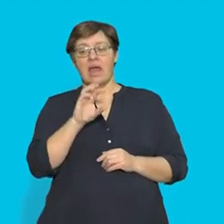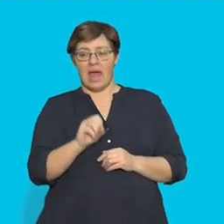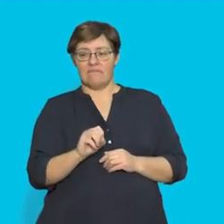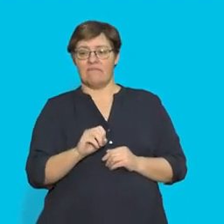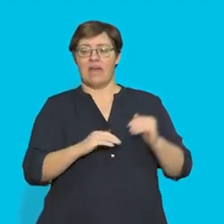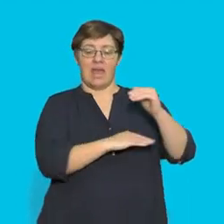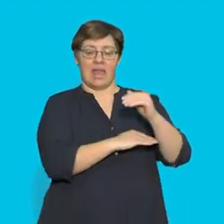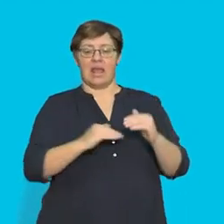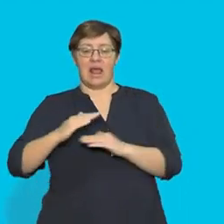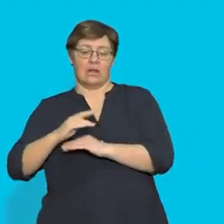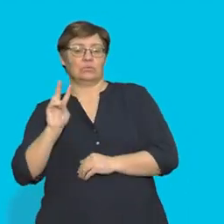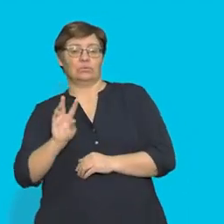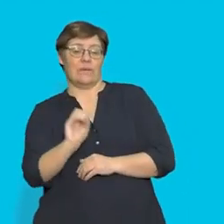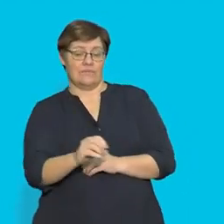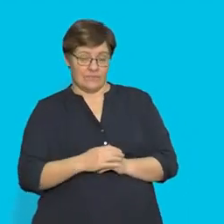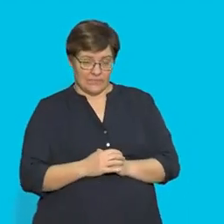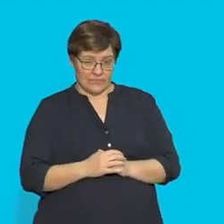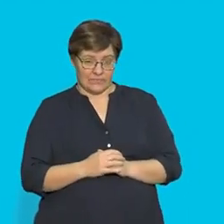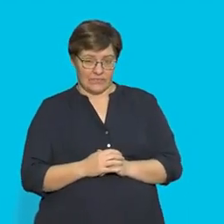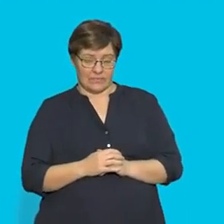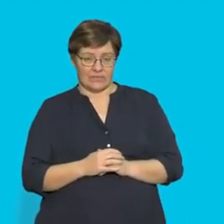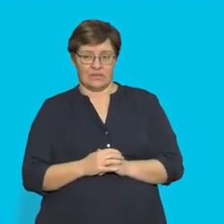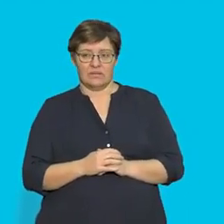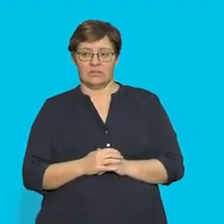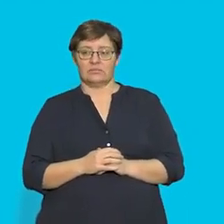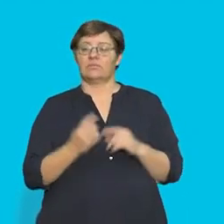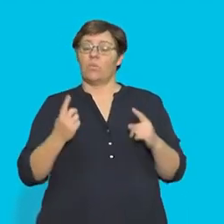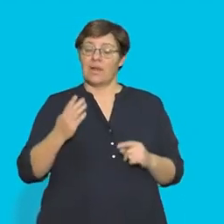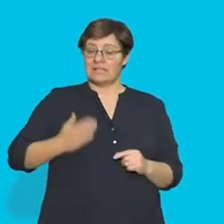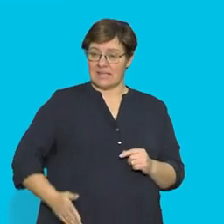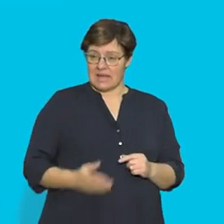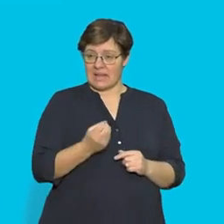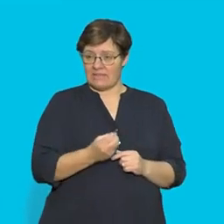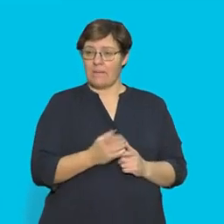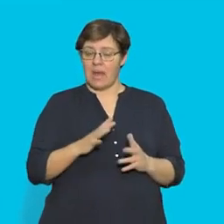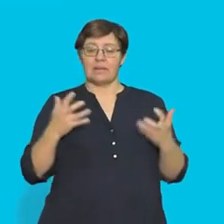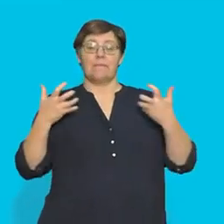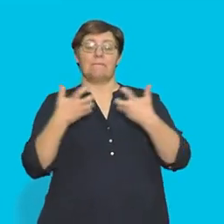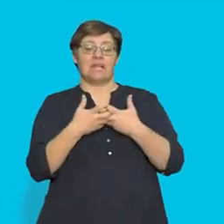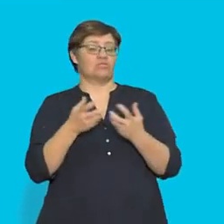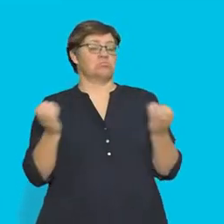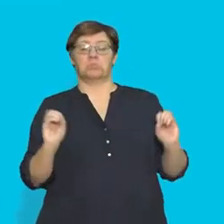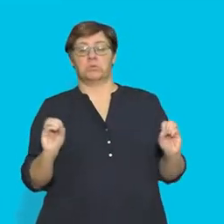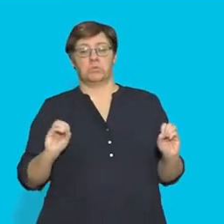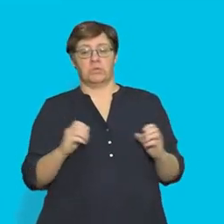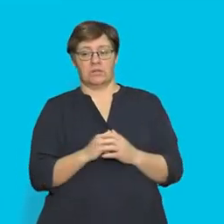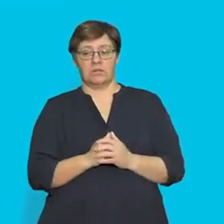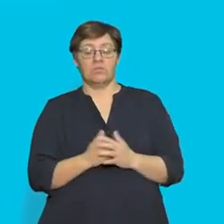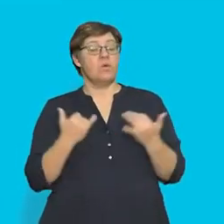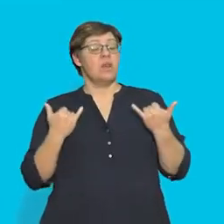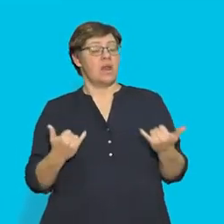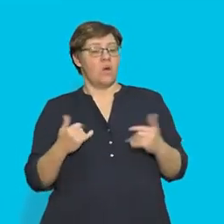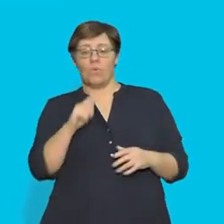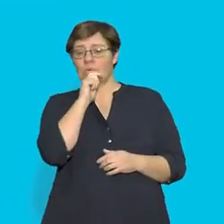we already have two angles. Okay, so we've got two angles. We've got one side, but we don't have a matching pair of